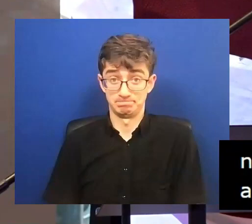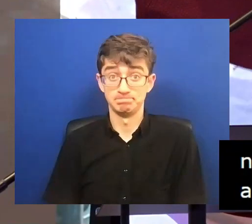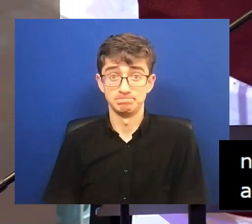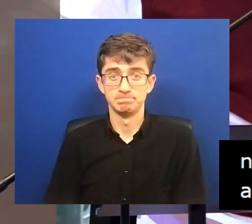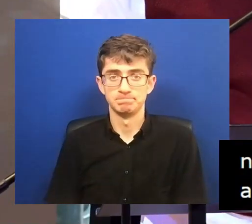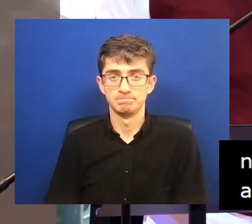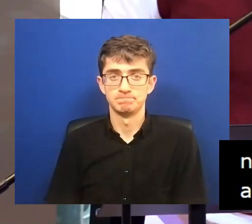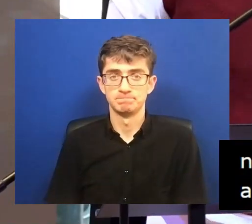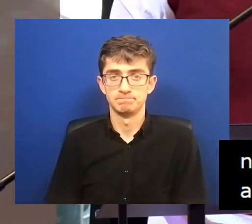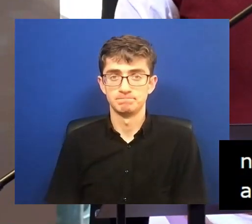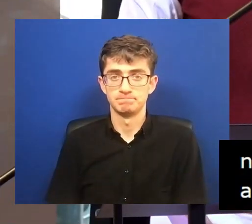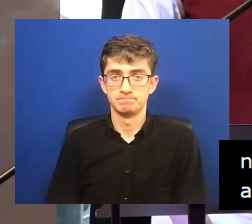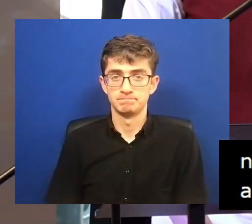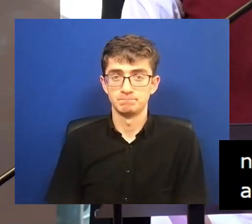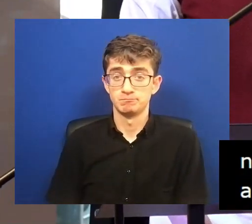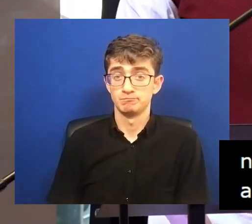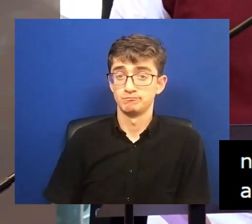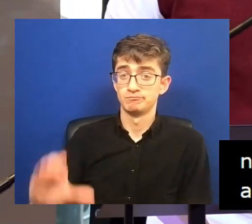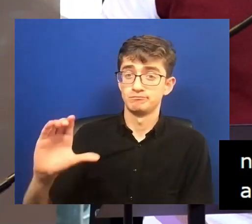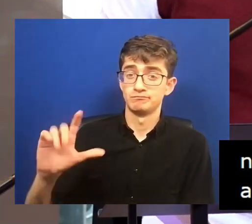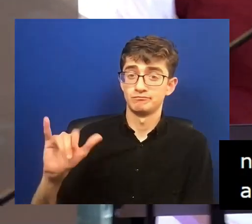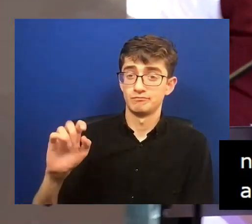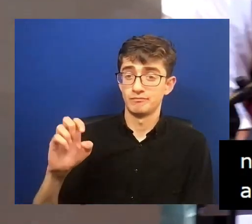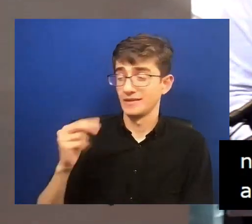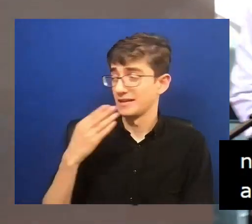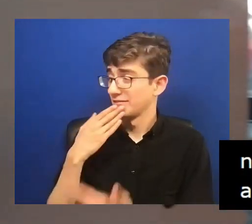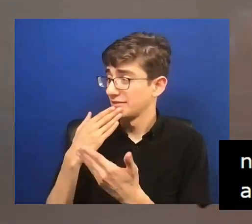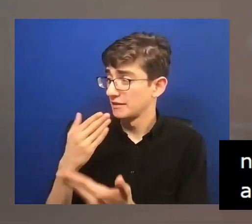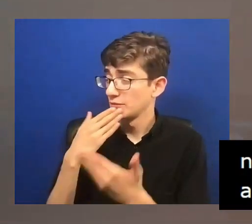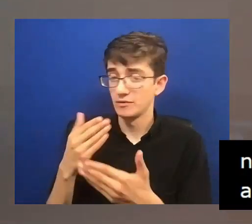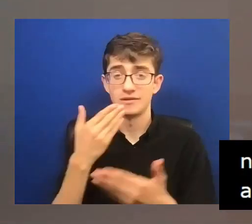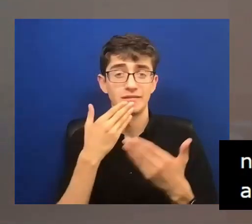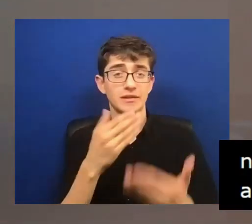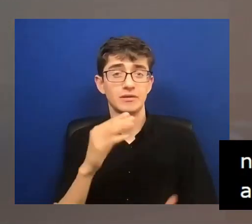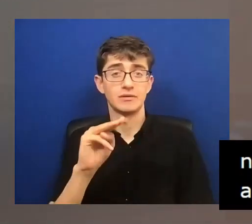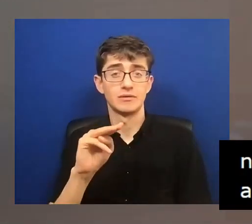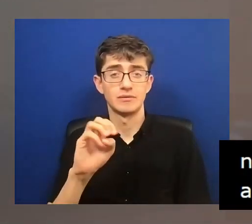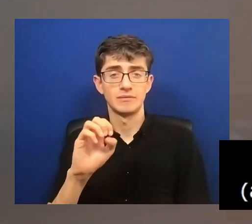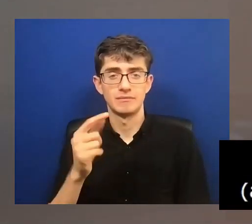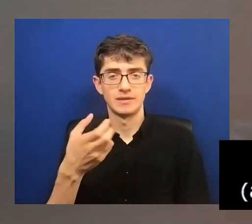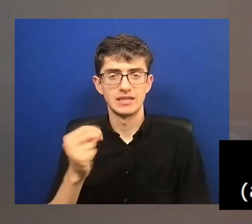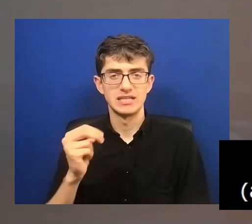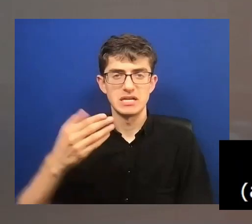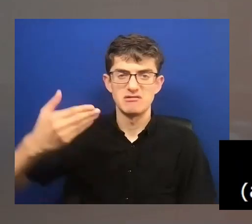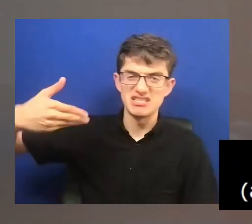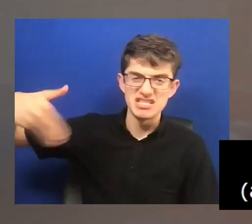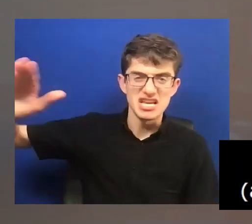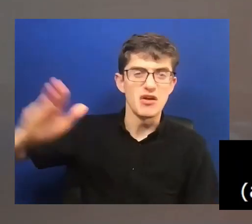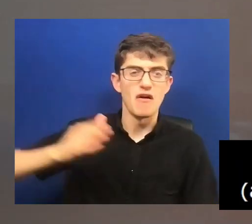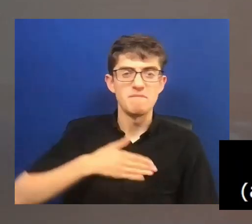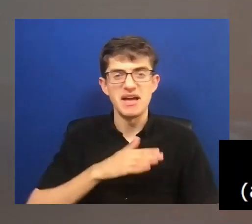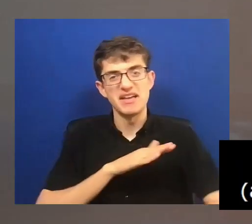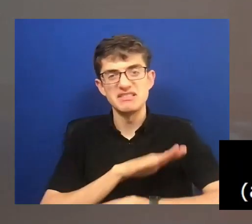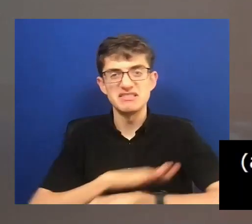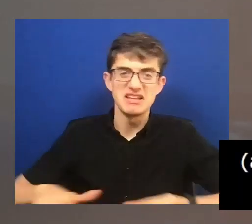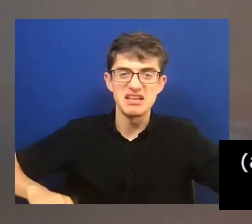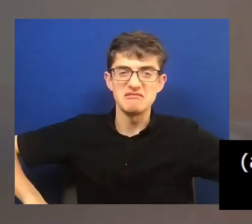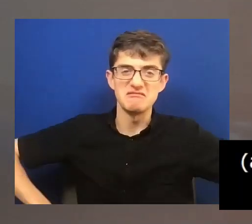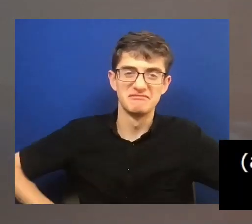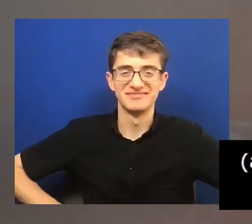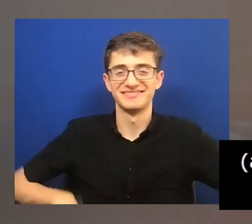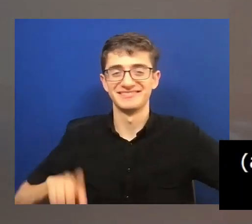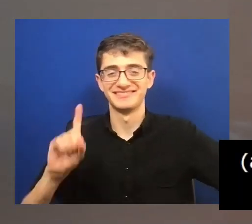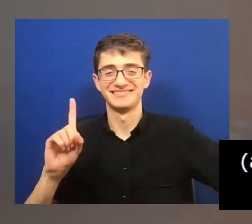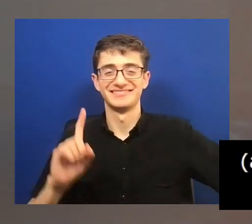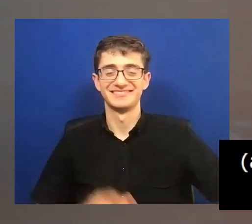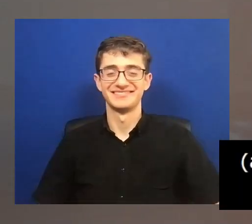Thank you. Thank all of you. Thank you, Megan. Now get off my stage. No, I'm just kidding. We have a great,